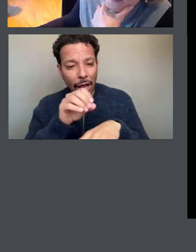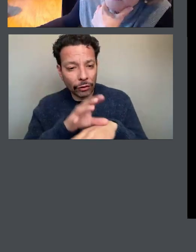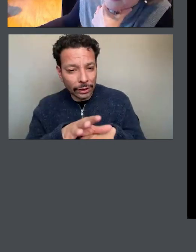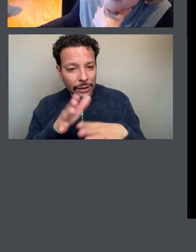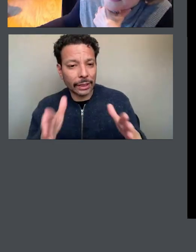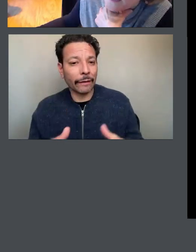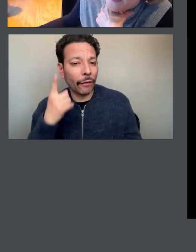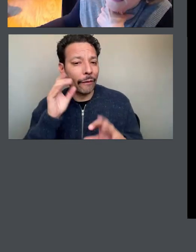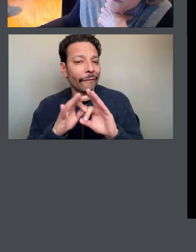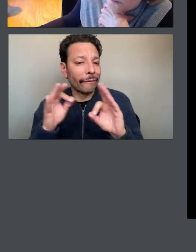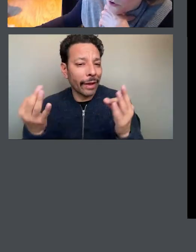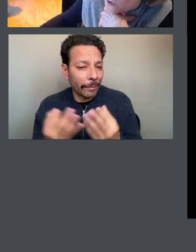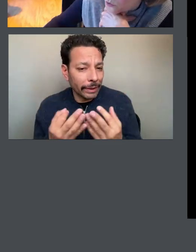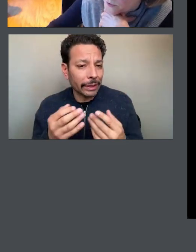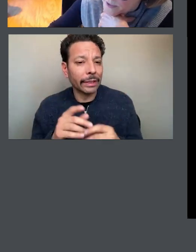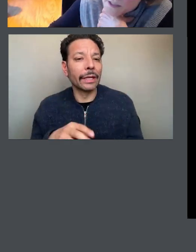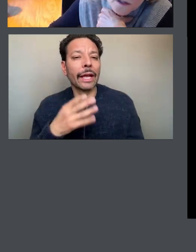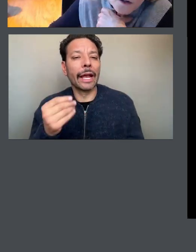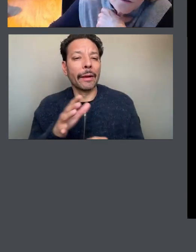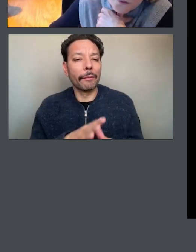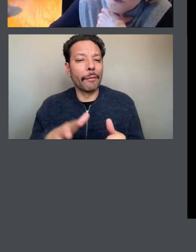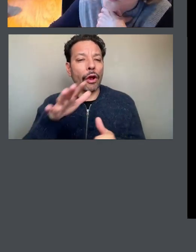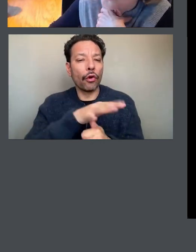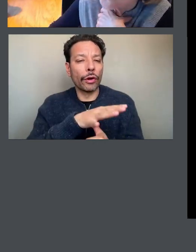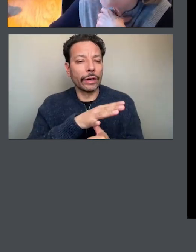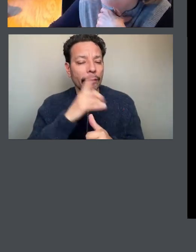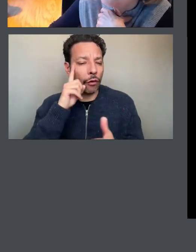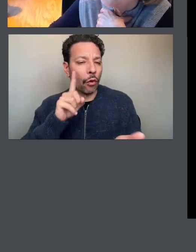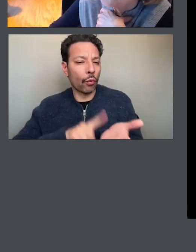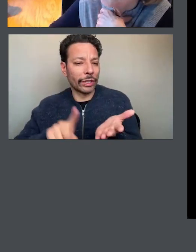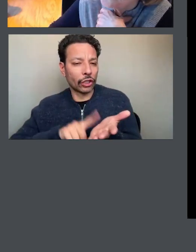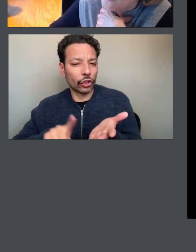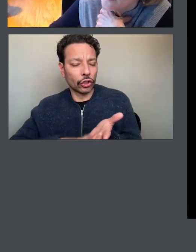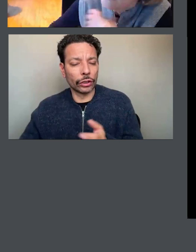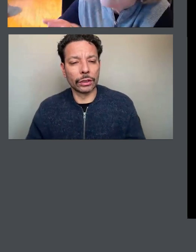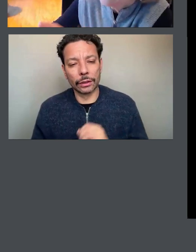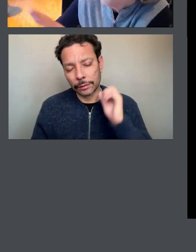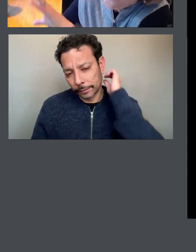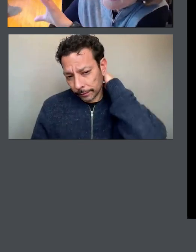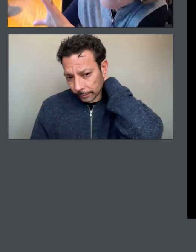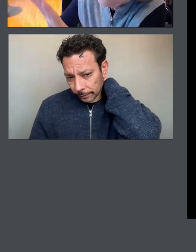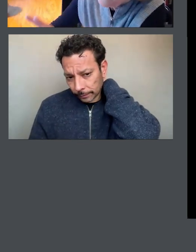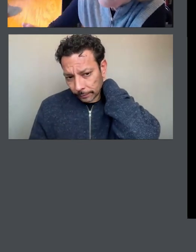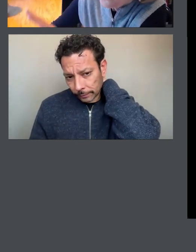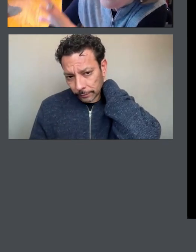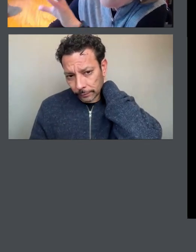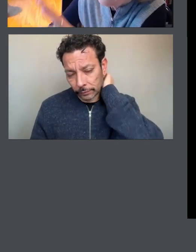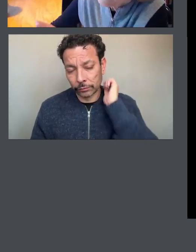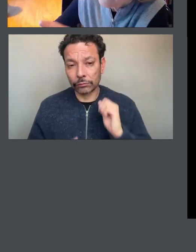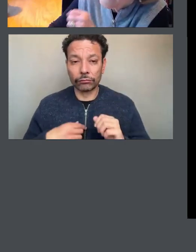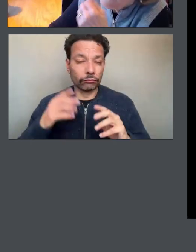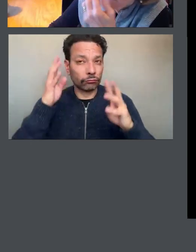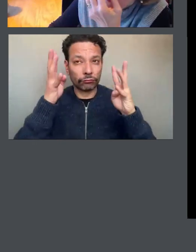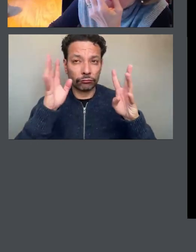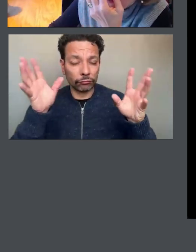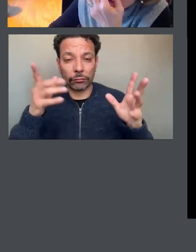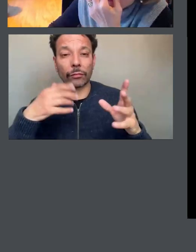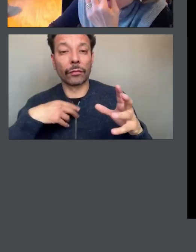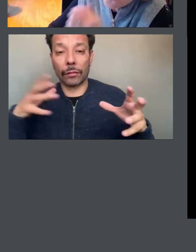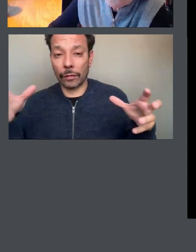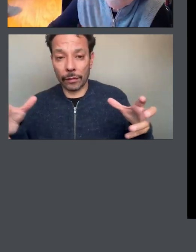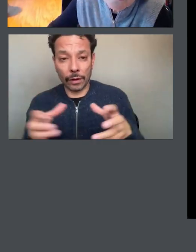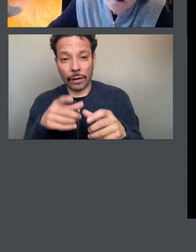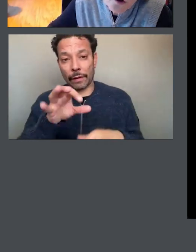for families, and our priorities for research. We came up with a